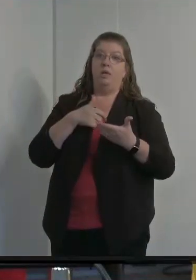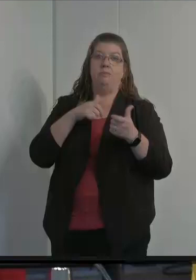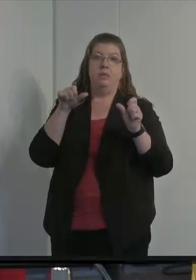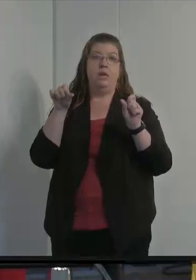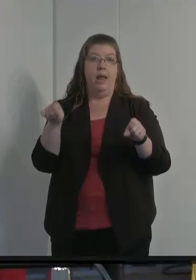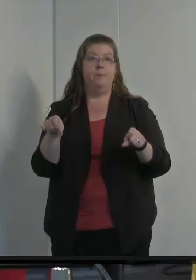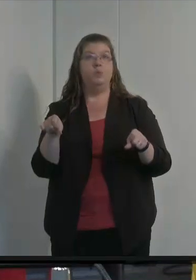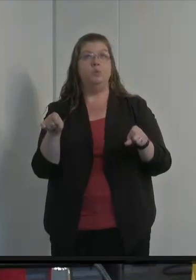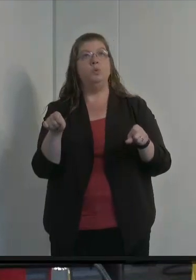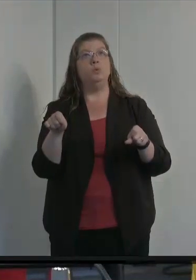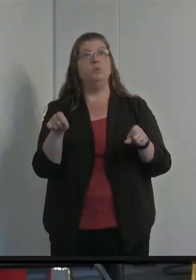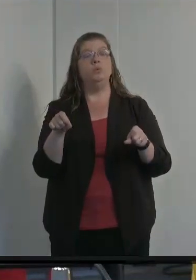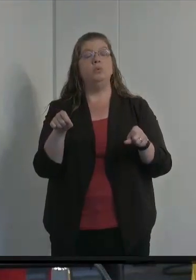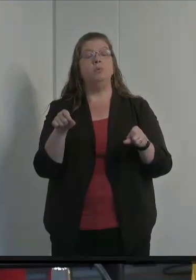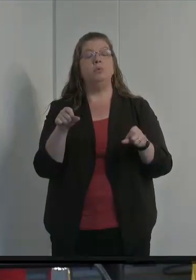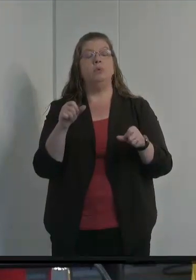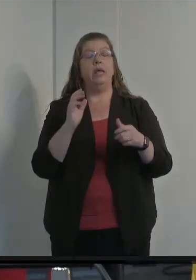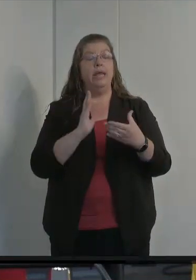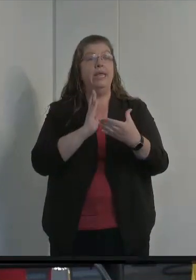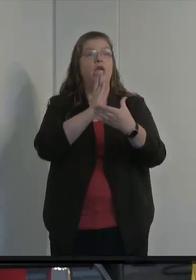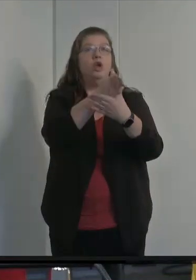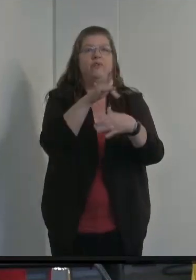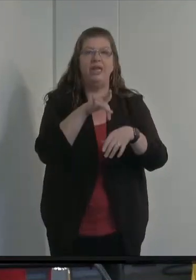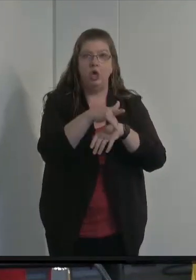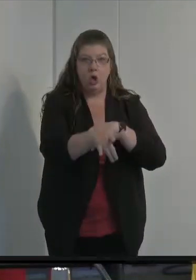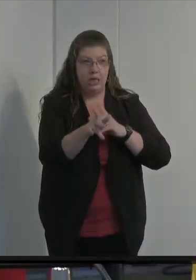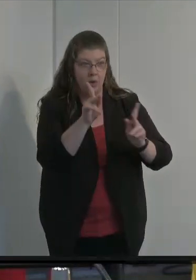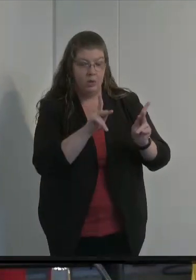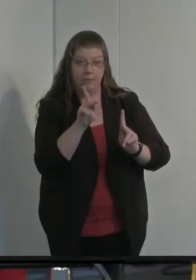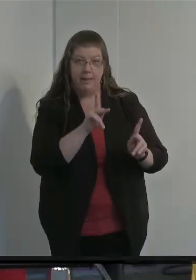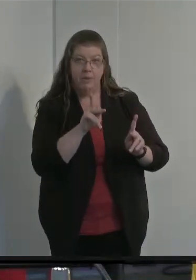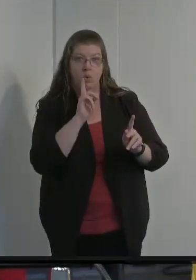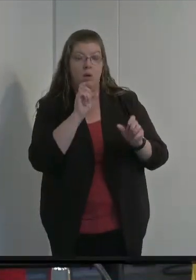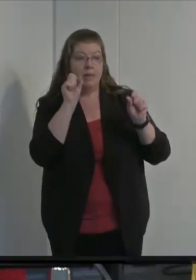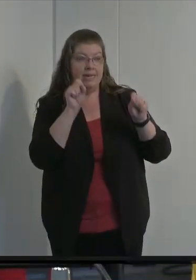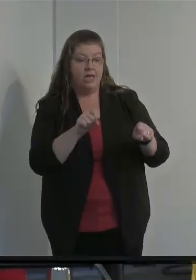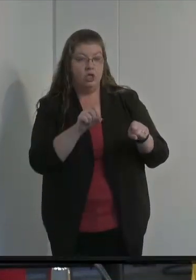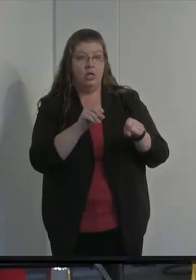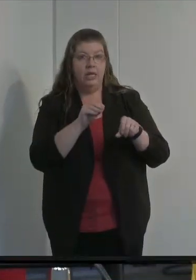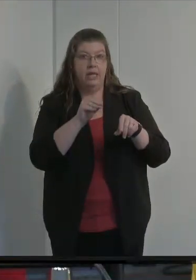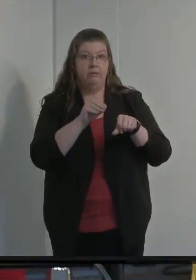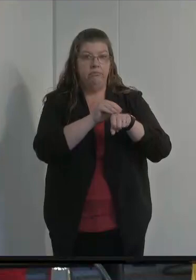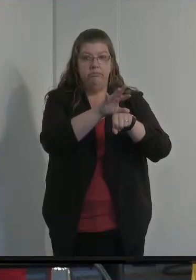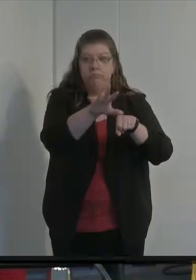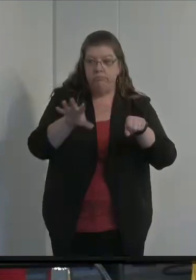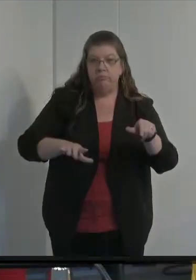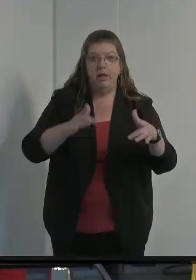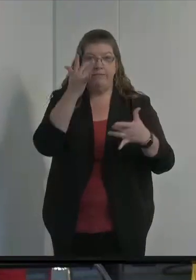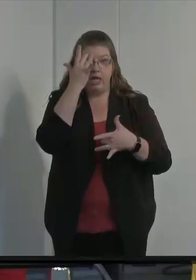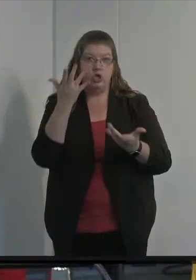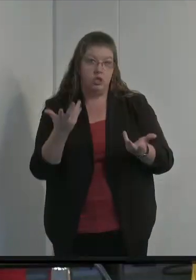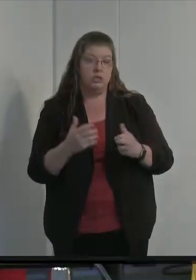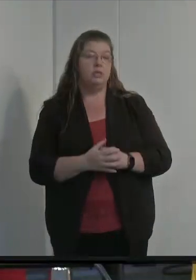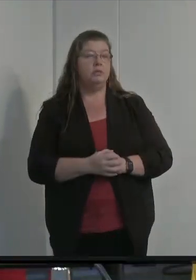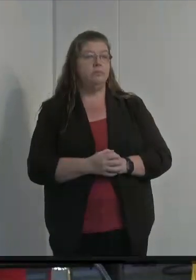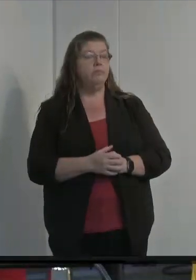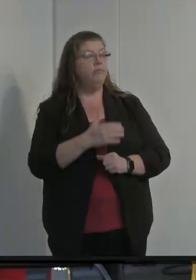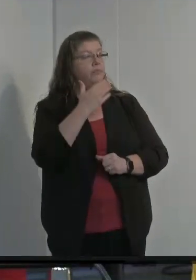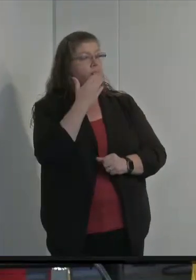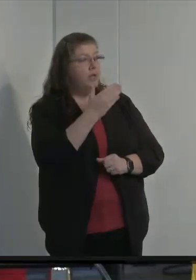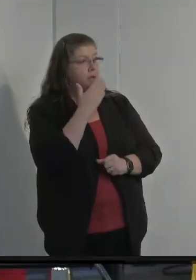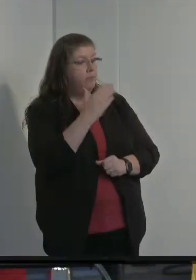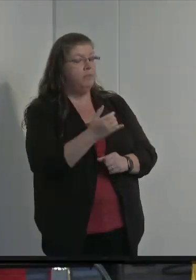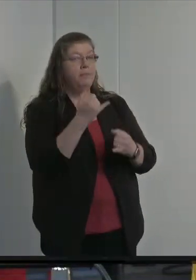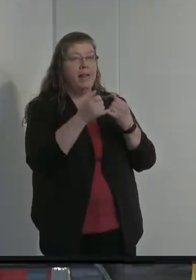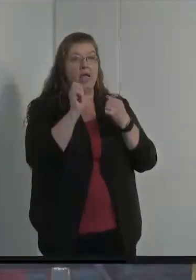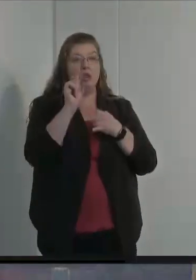to intervene early with individuals that are potentially infectious. Okay, thank you. And then my last